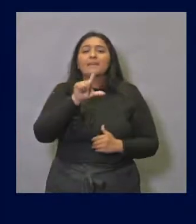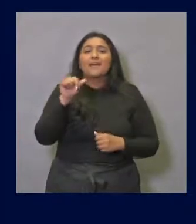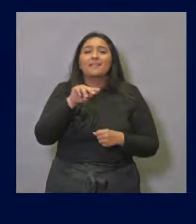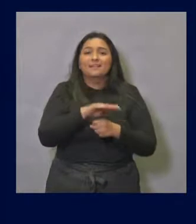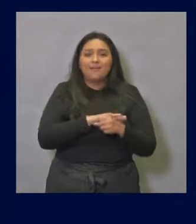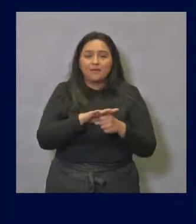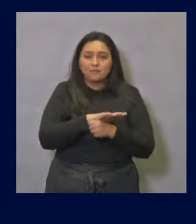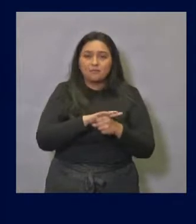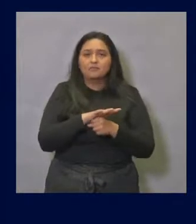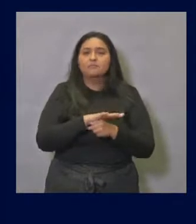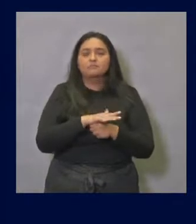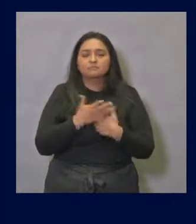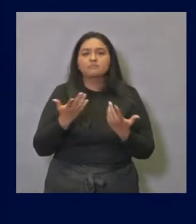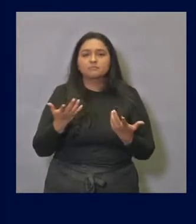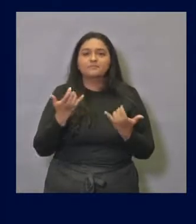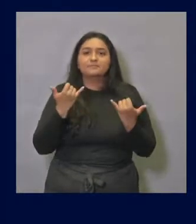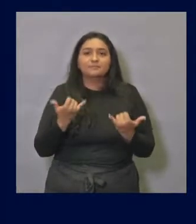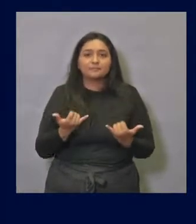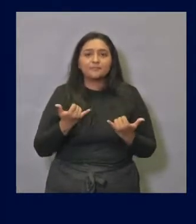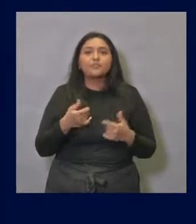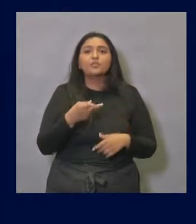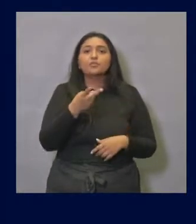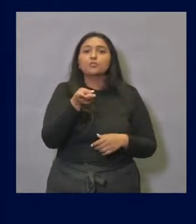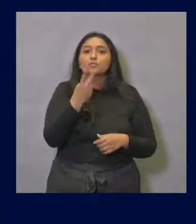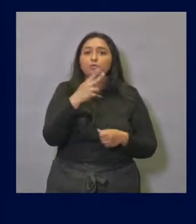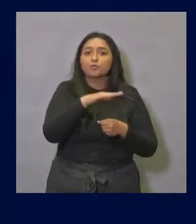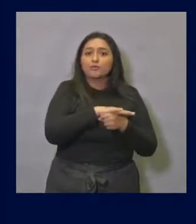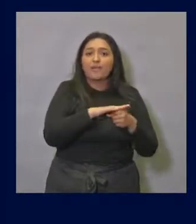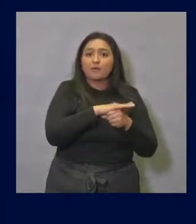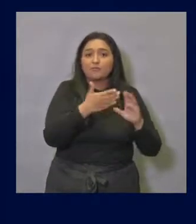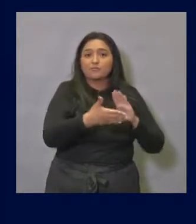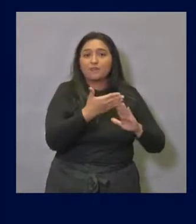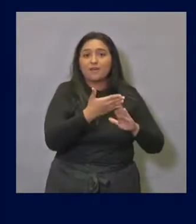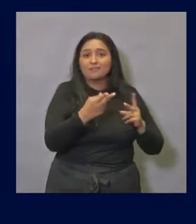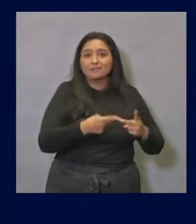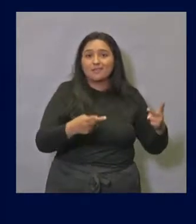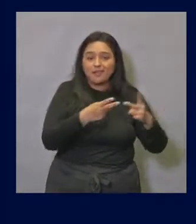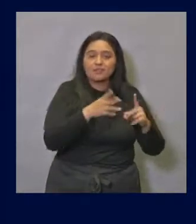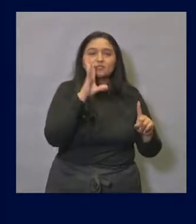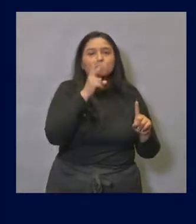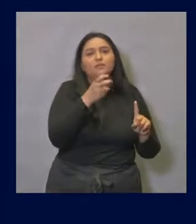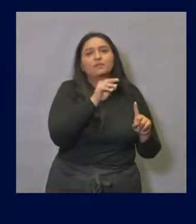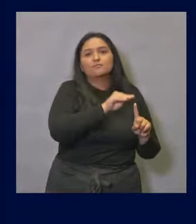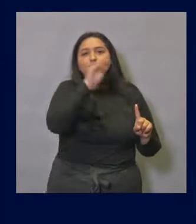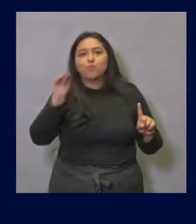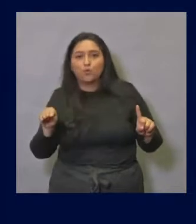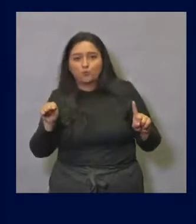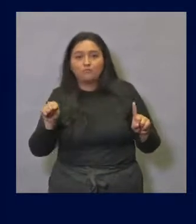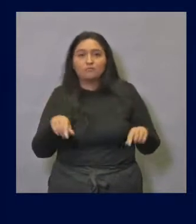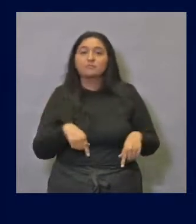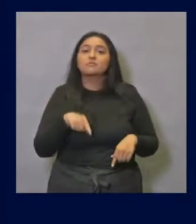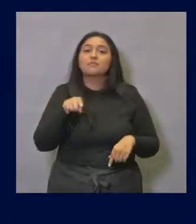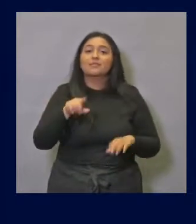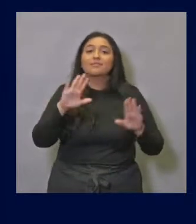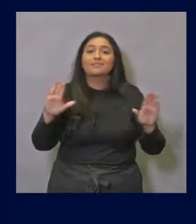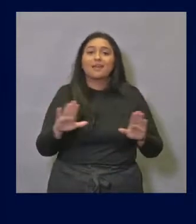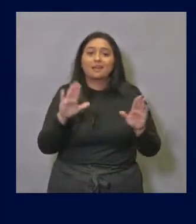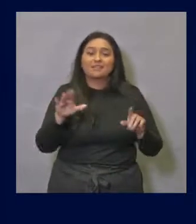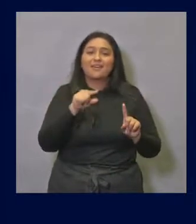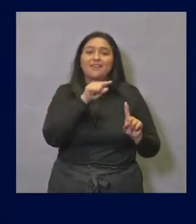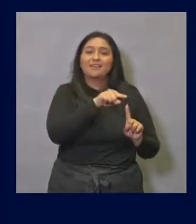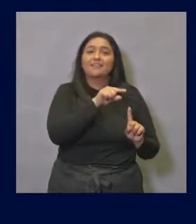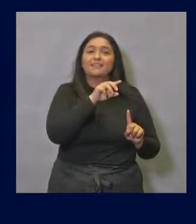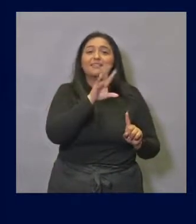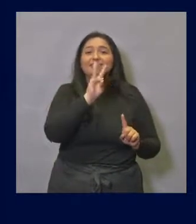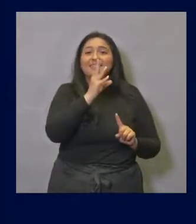is transitioning 2 county-run sites this week. Next Sunday, April 18th, the county vaccination site at Magic